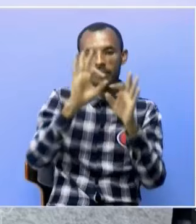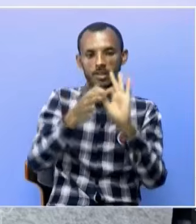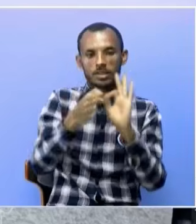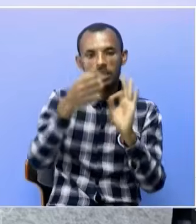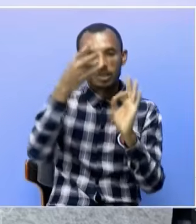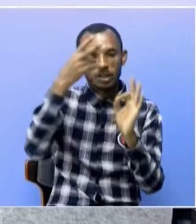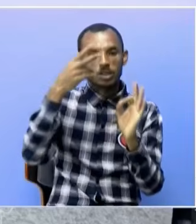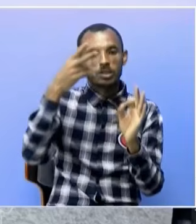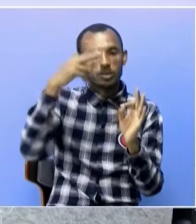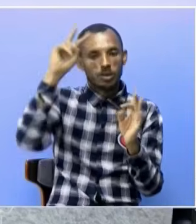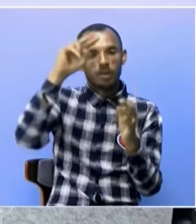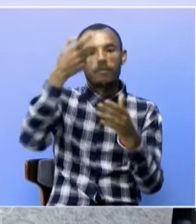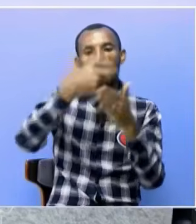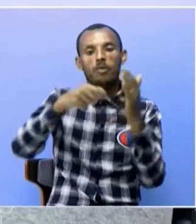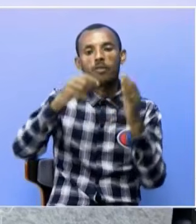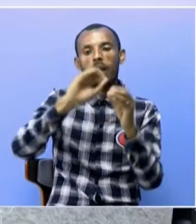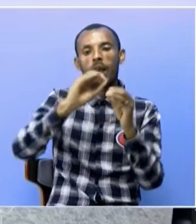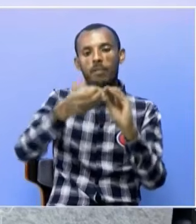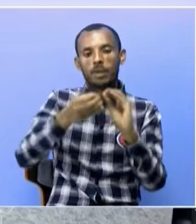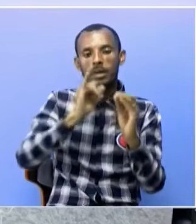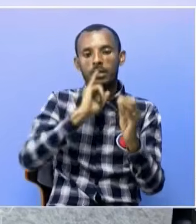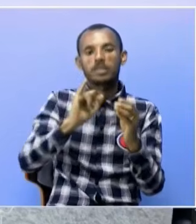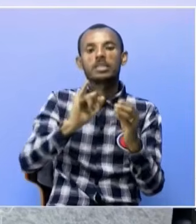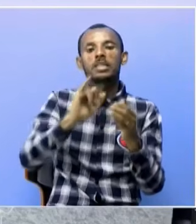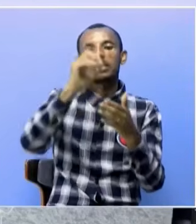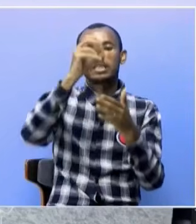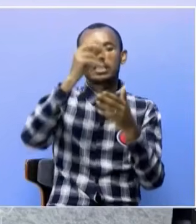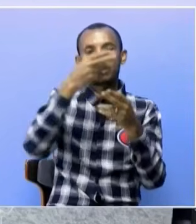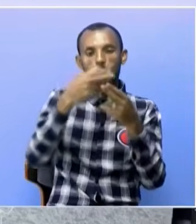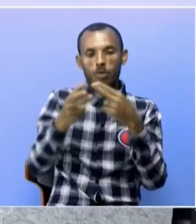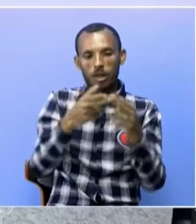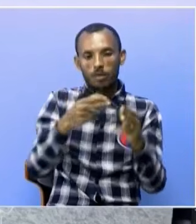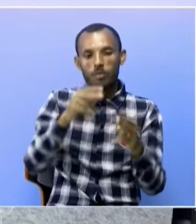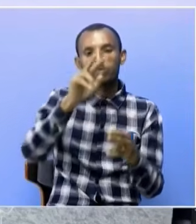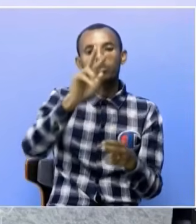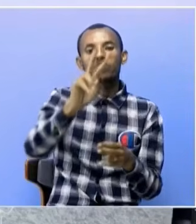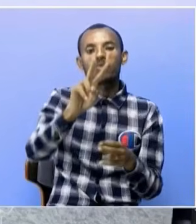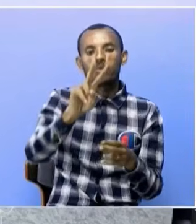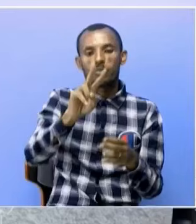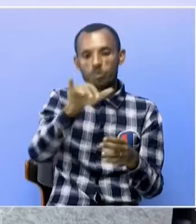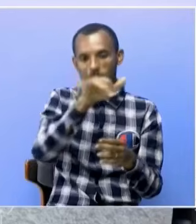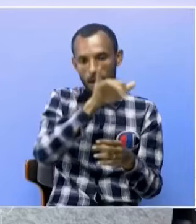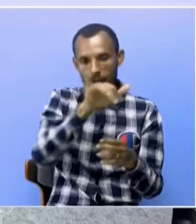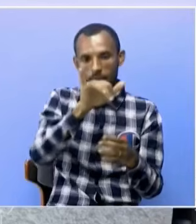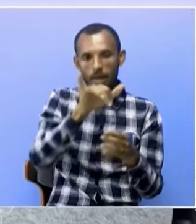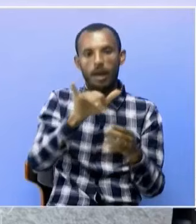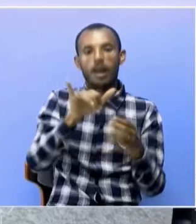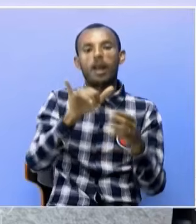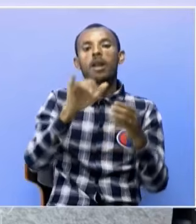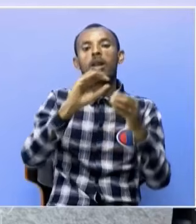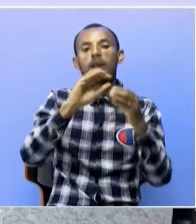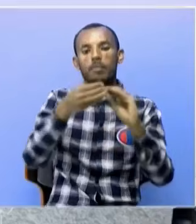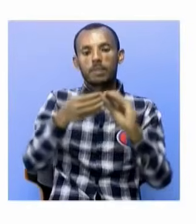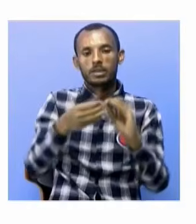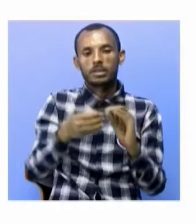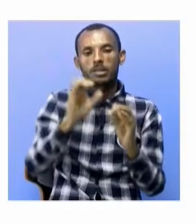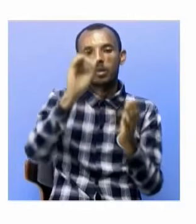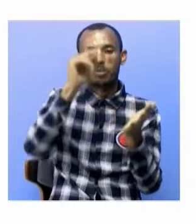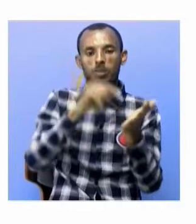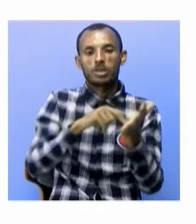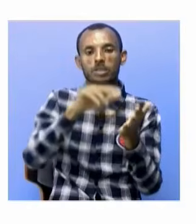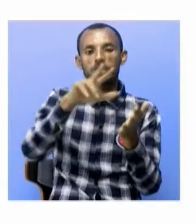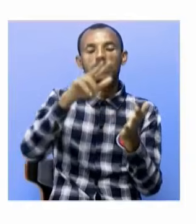squared value of a number is the product of those two identical factors. So 0.3, the whole square